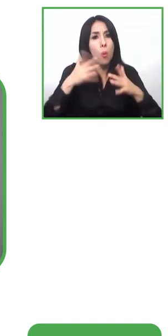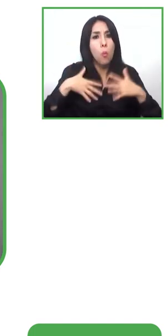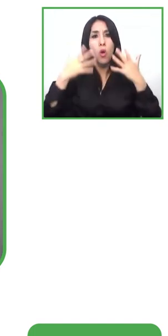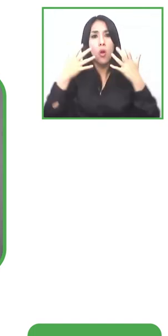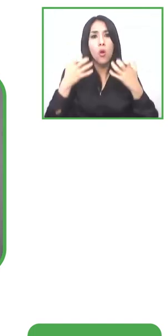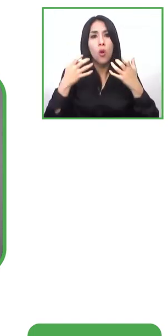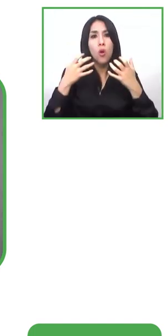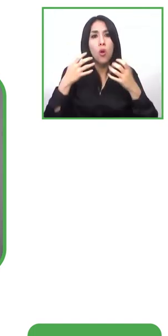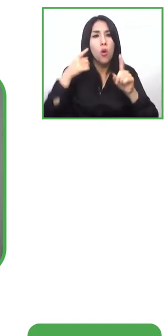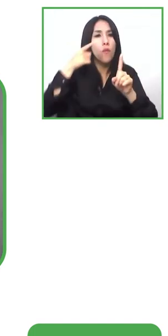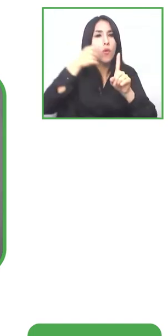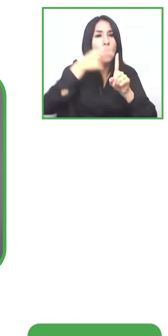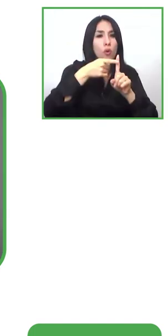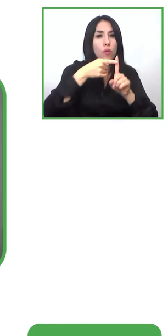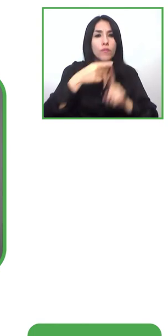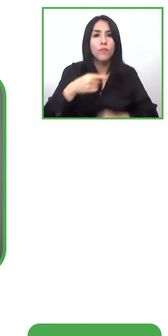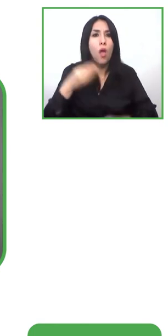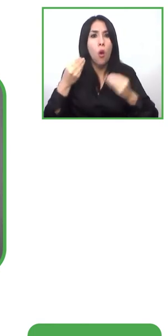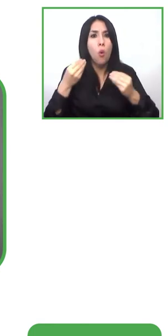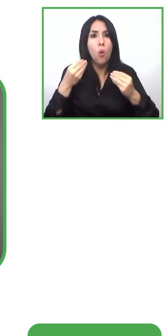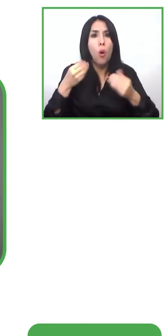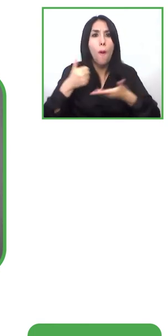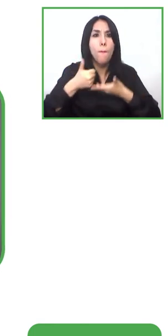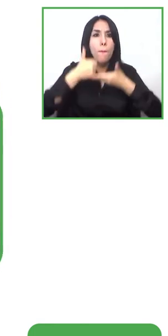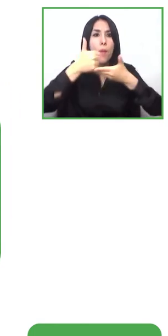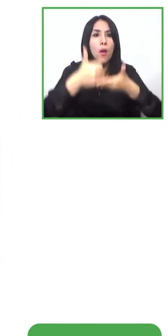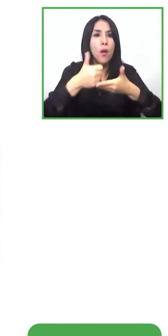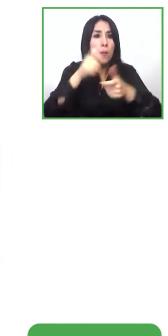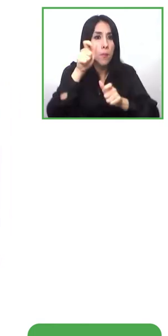knowledge and employment for disabled people.